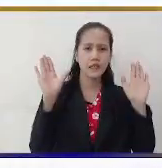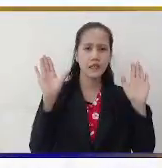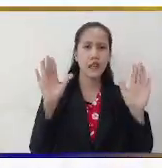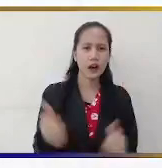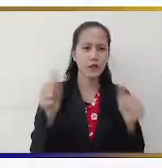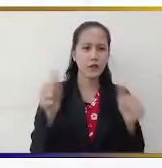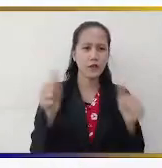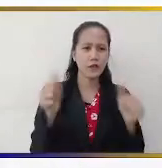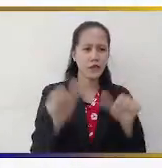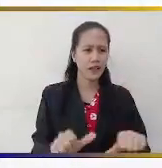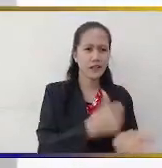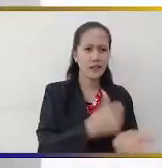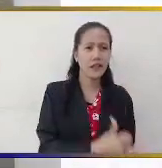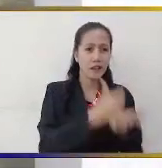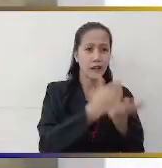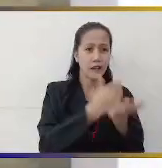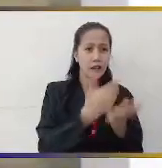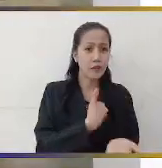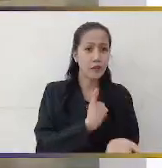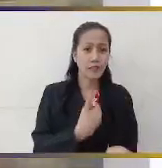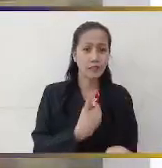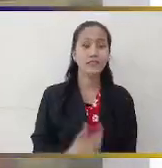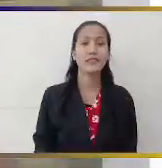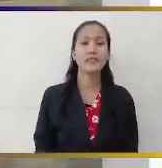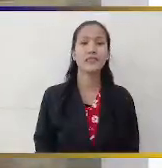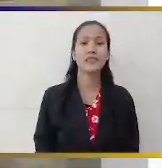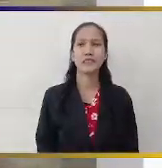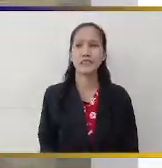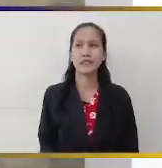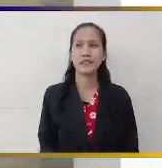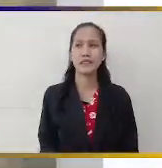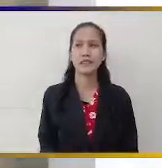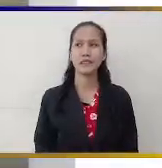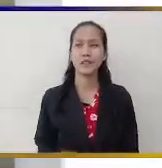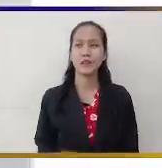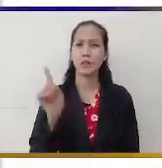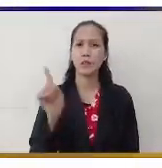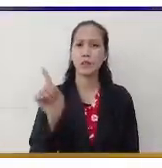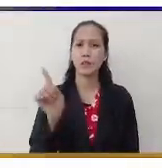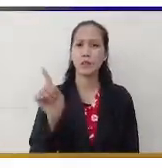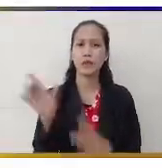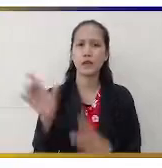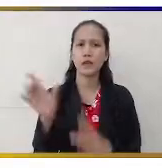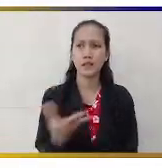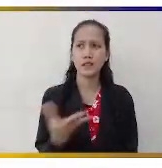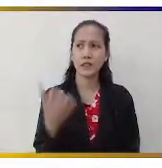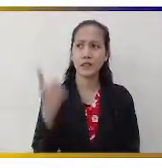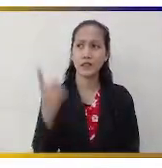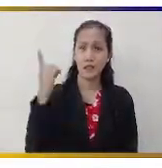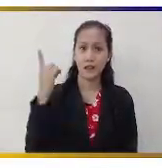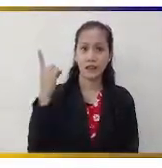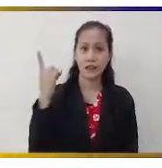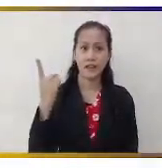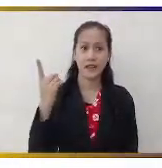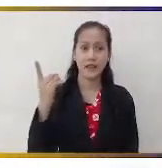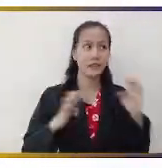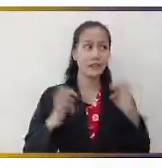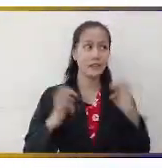me grow? Amen. Growing. What are you doing? You're exercising.